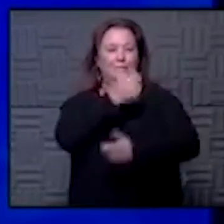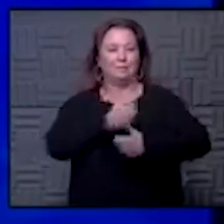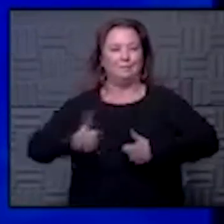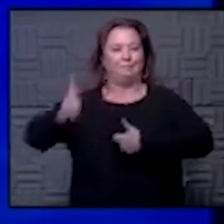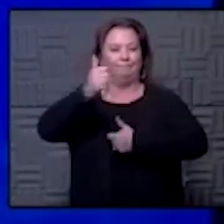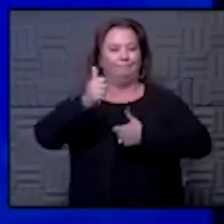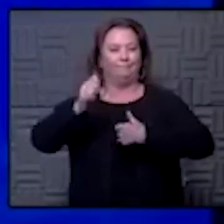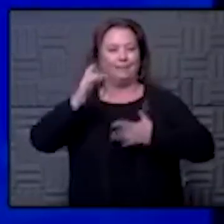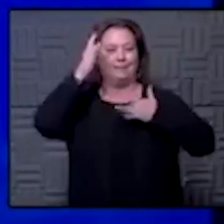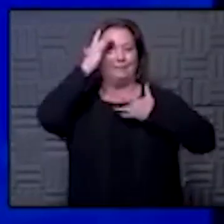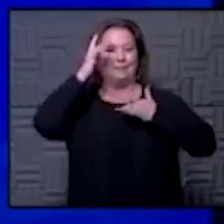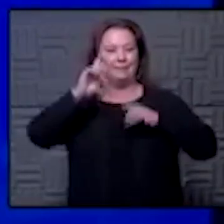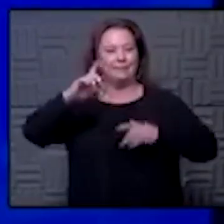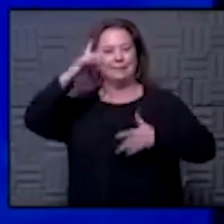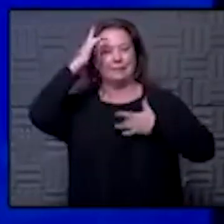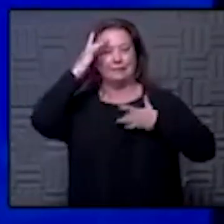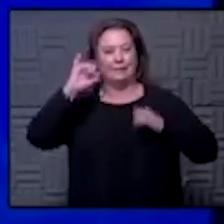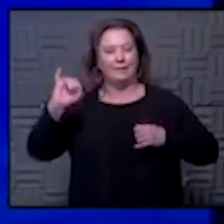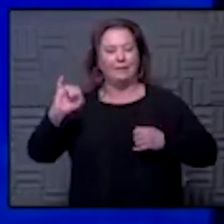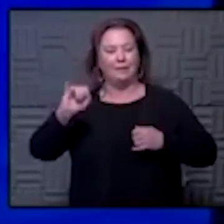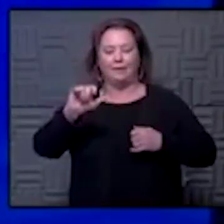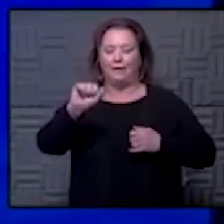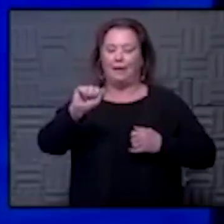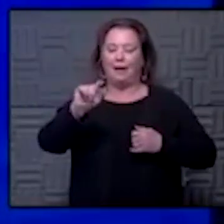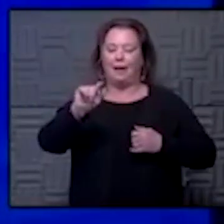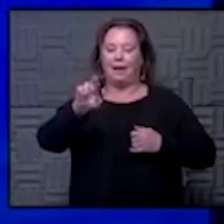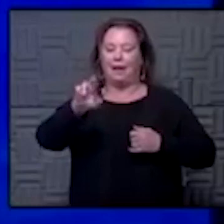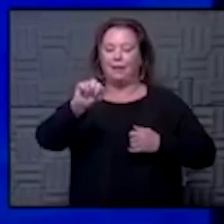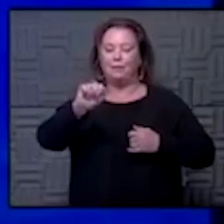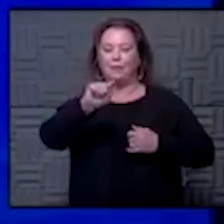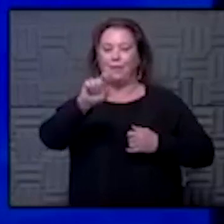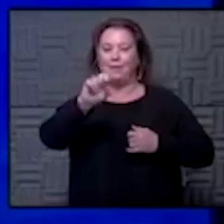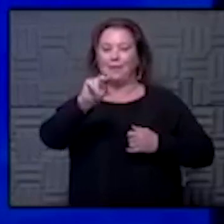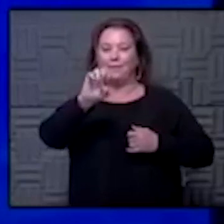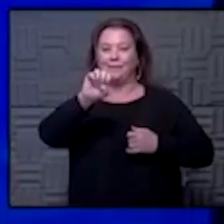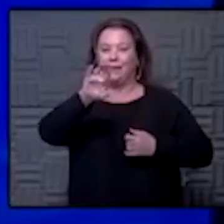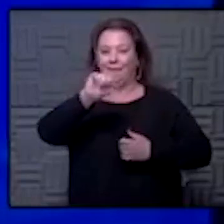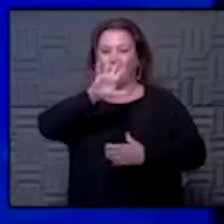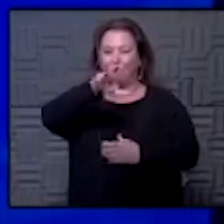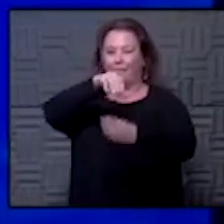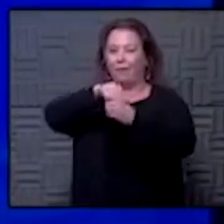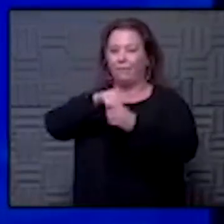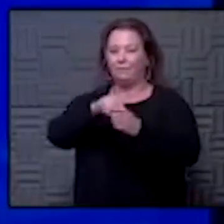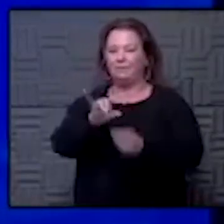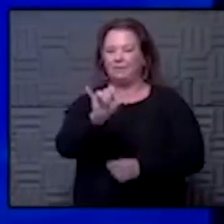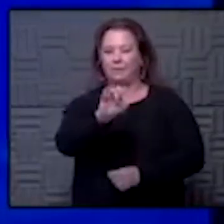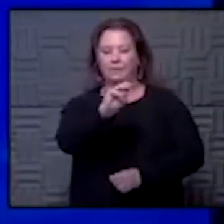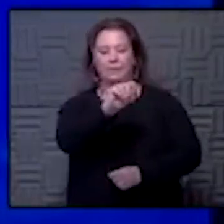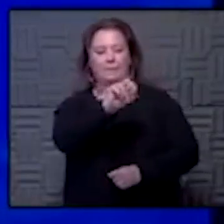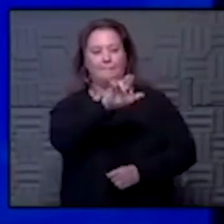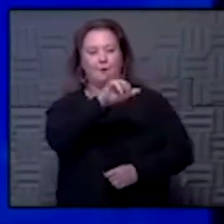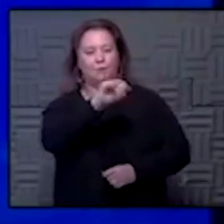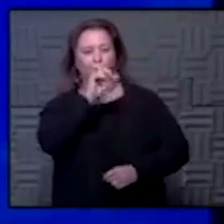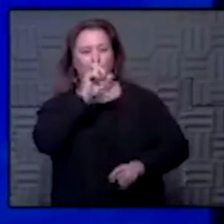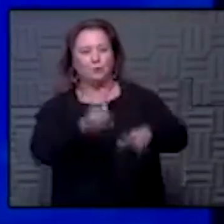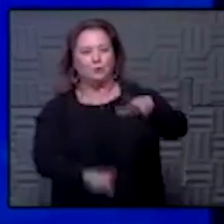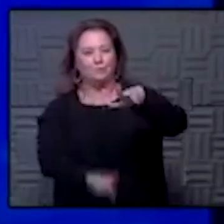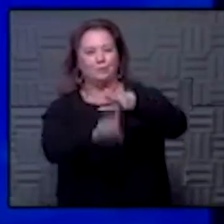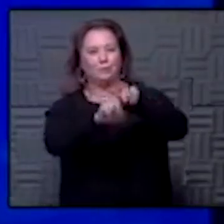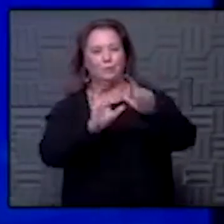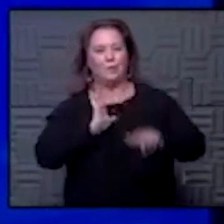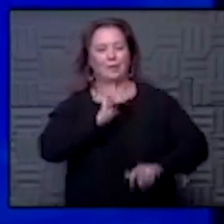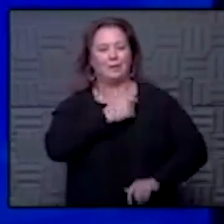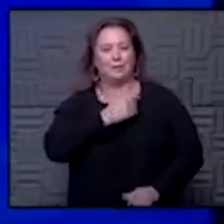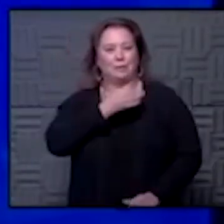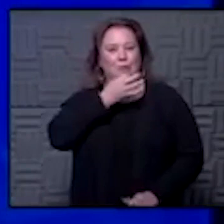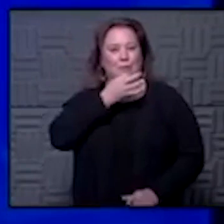Barbara is a part of the AstraZeneca trial, as is Mario, and so she should be popping up here in just a moment.